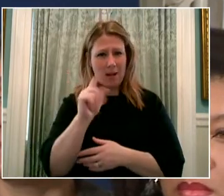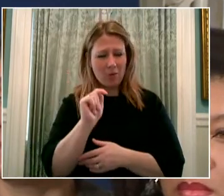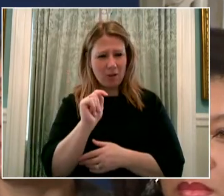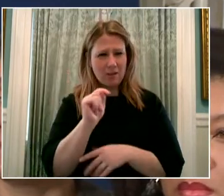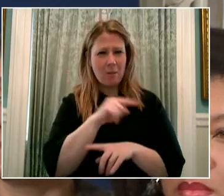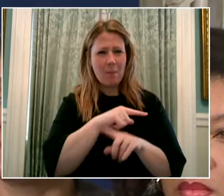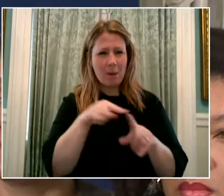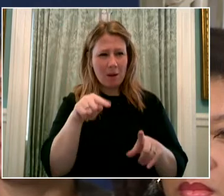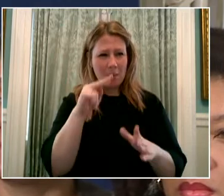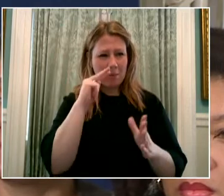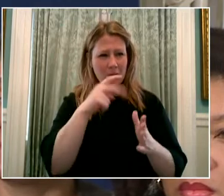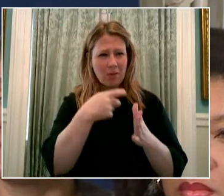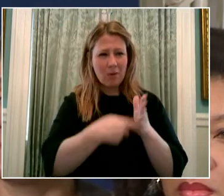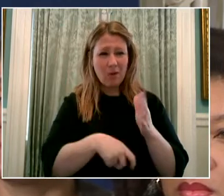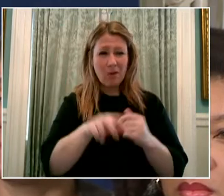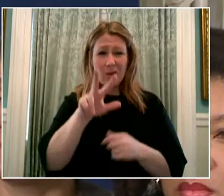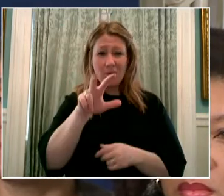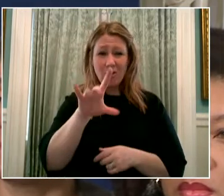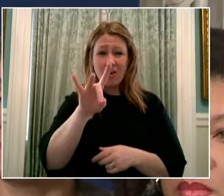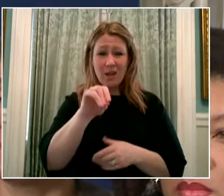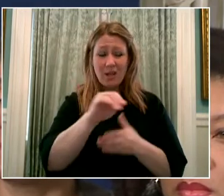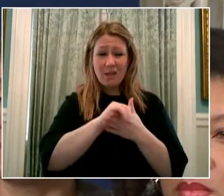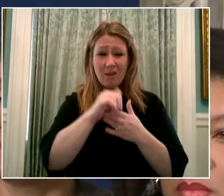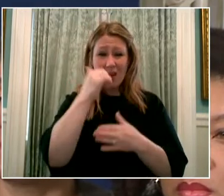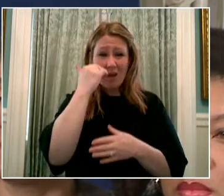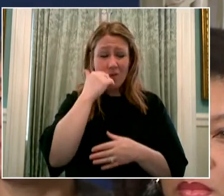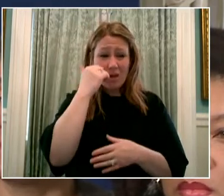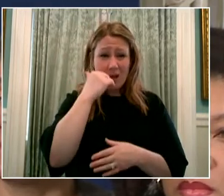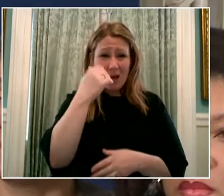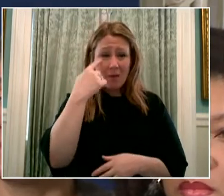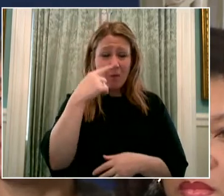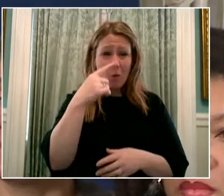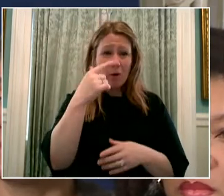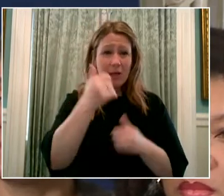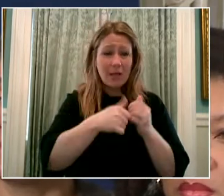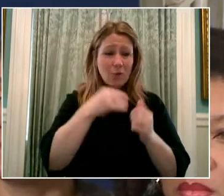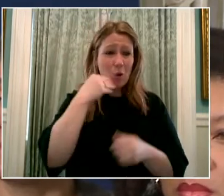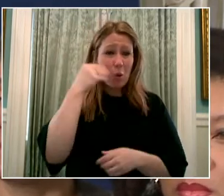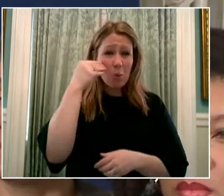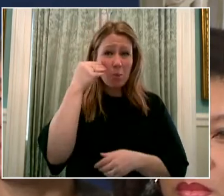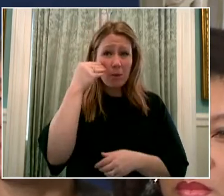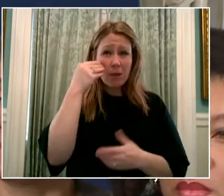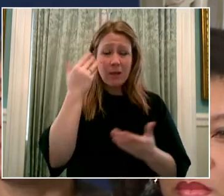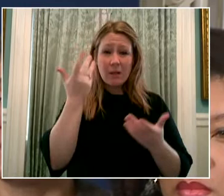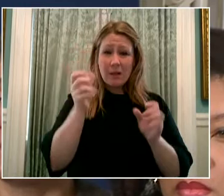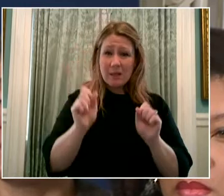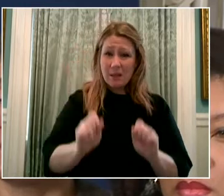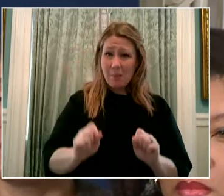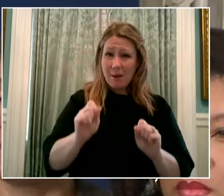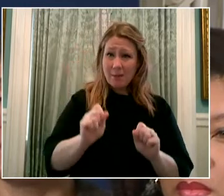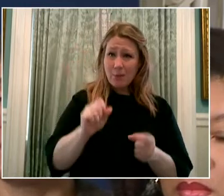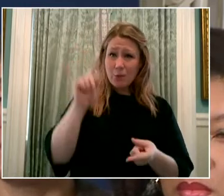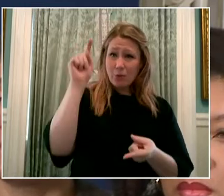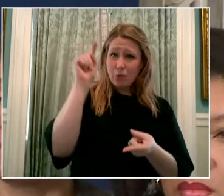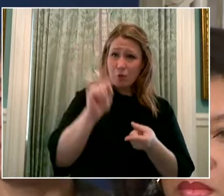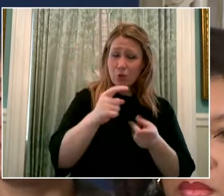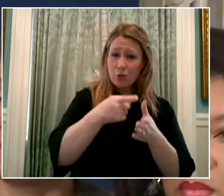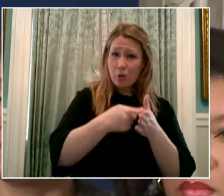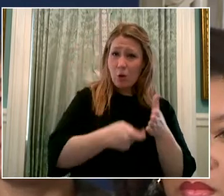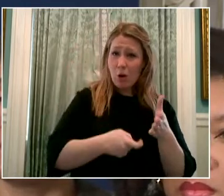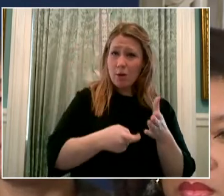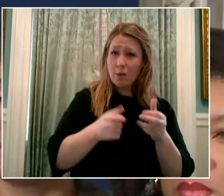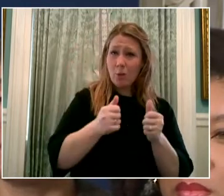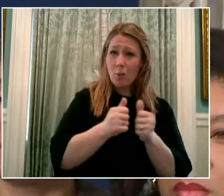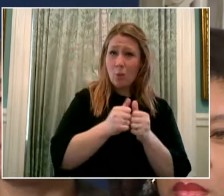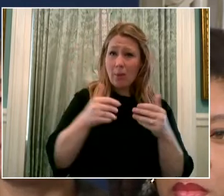I'm wondering if the city feels that there are ways in which they can bring that cost down without sacrificing, anything in terms